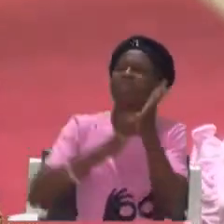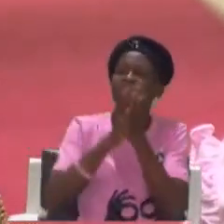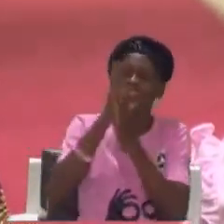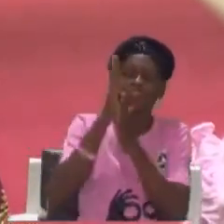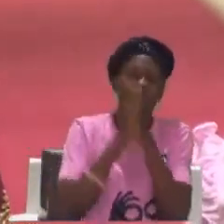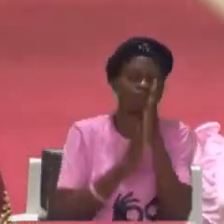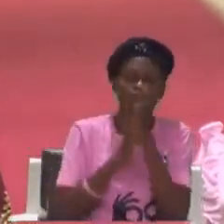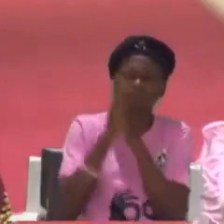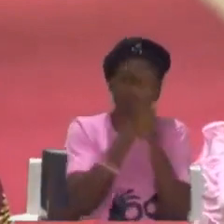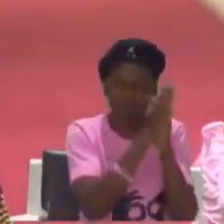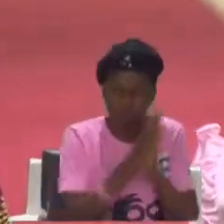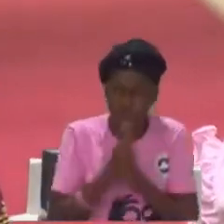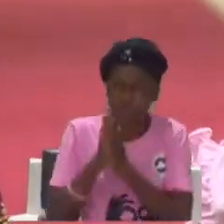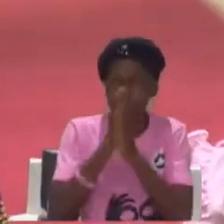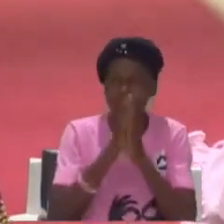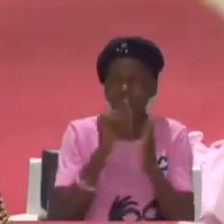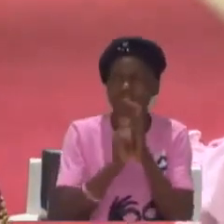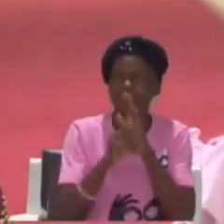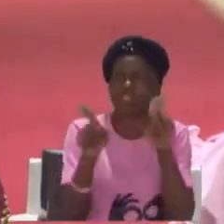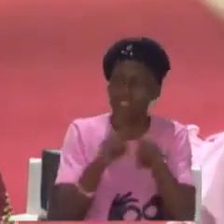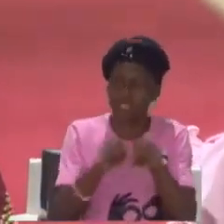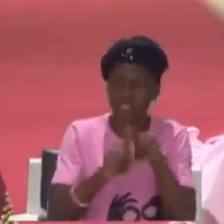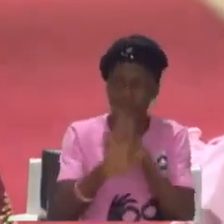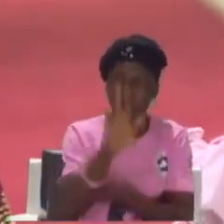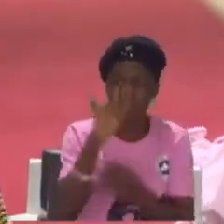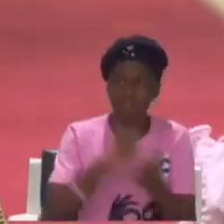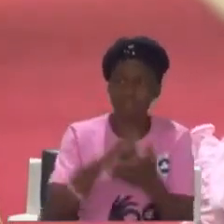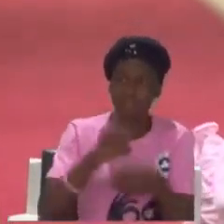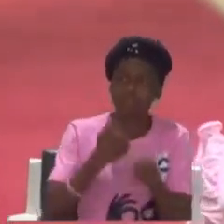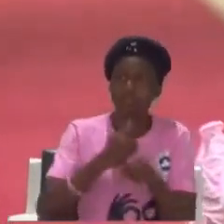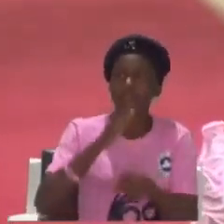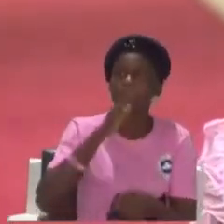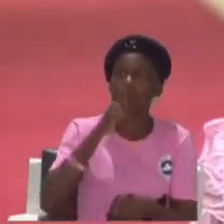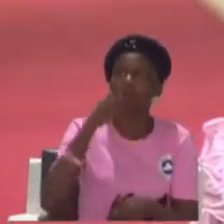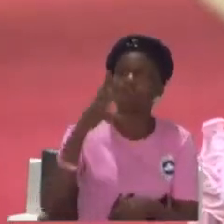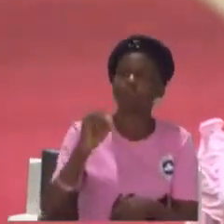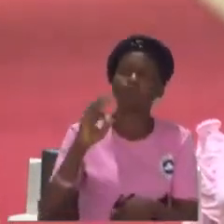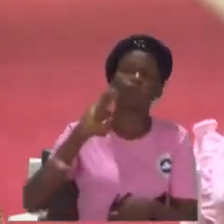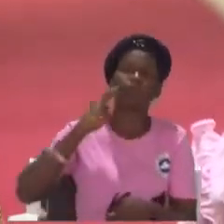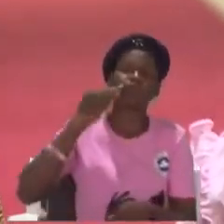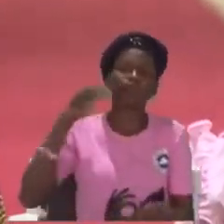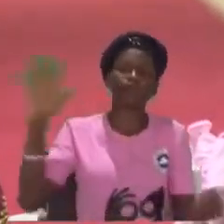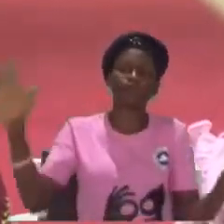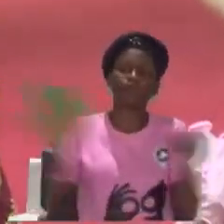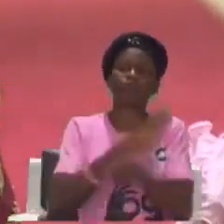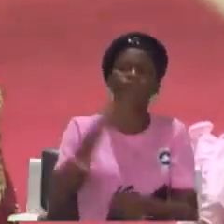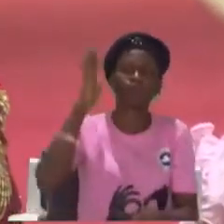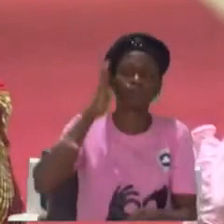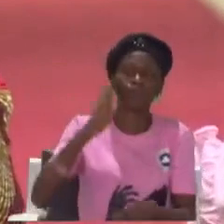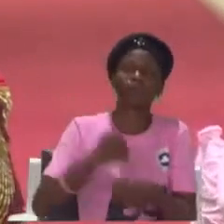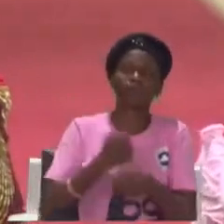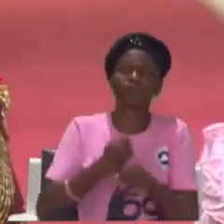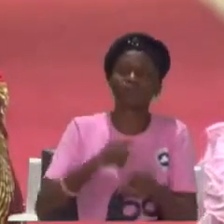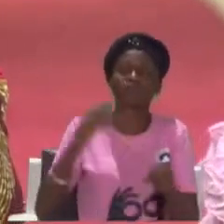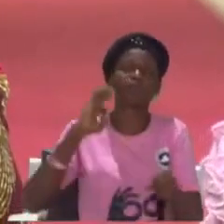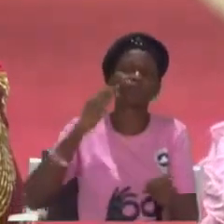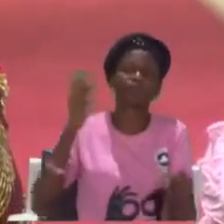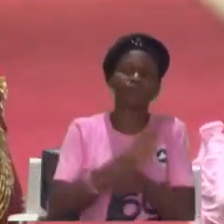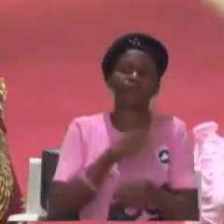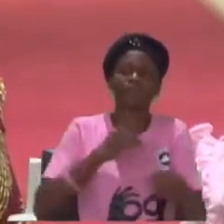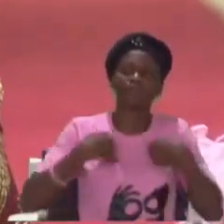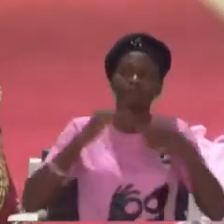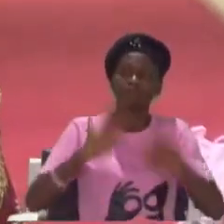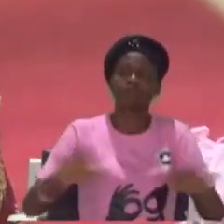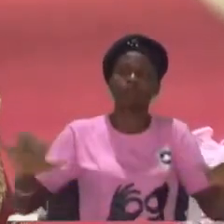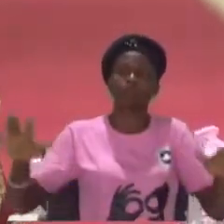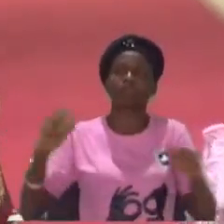prayed that the same God that made Mommy Gio fruitful should make me fruitful.